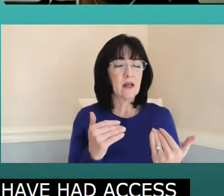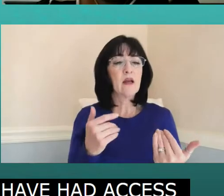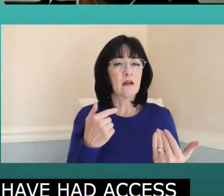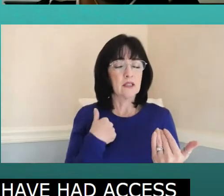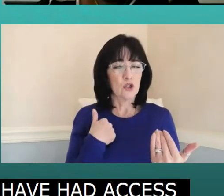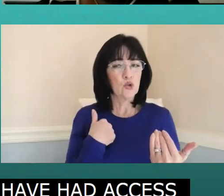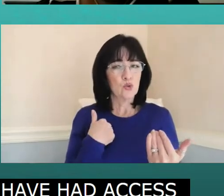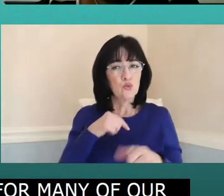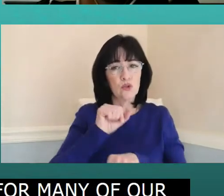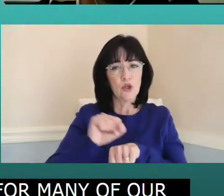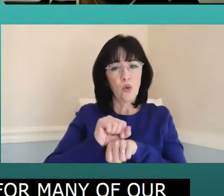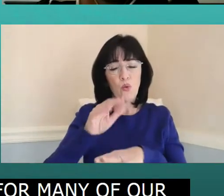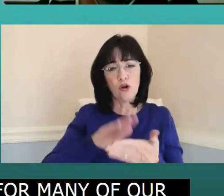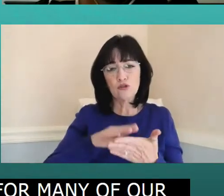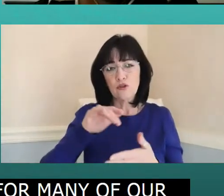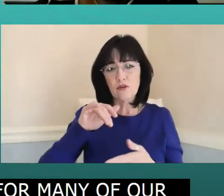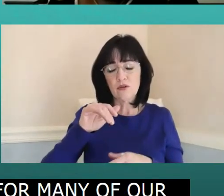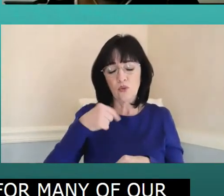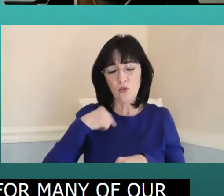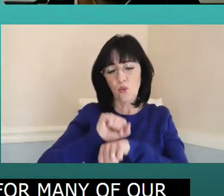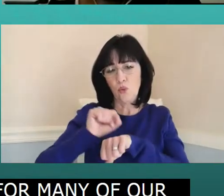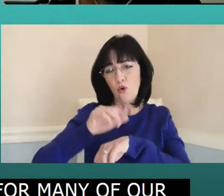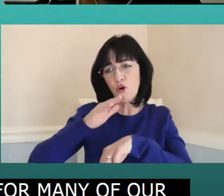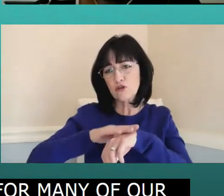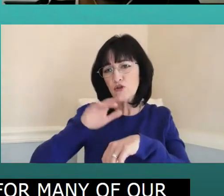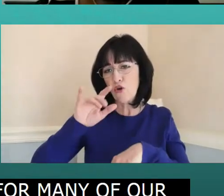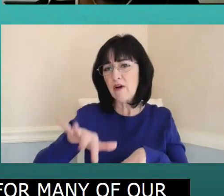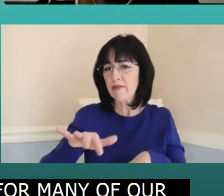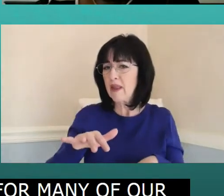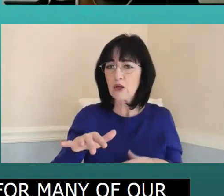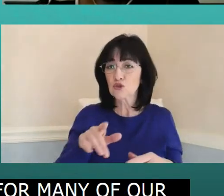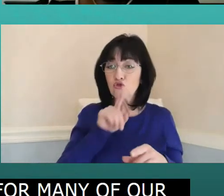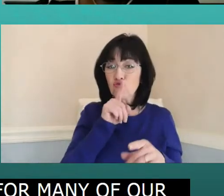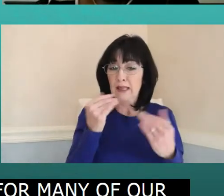So that should be much less of an issue than it was a year ago.